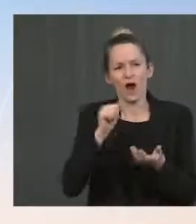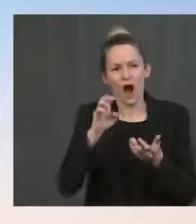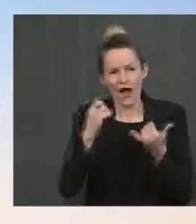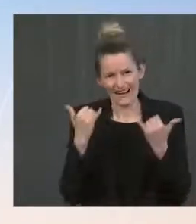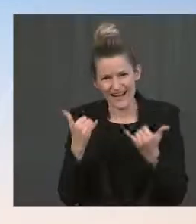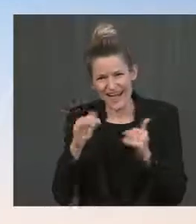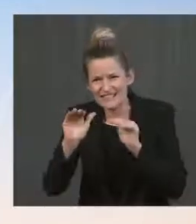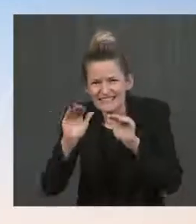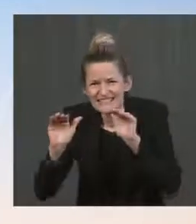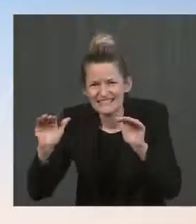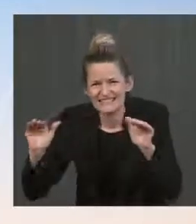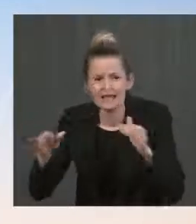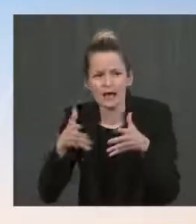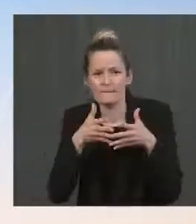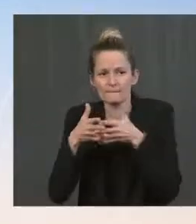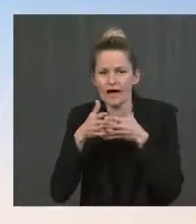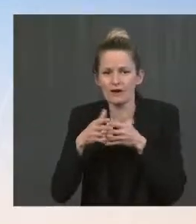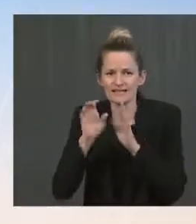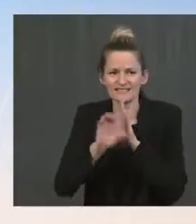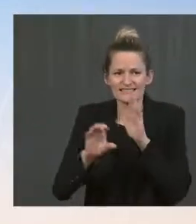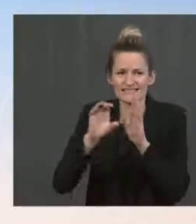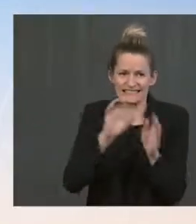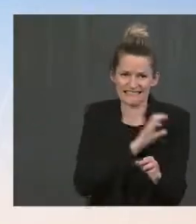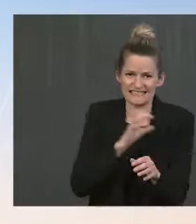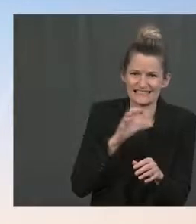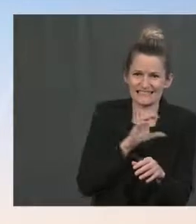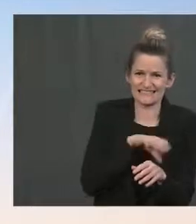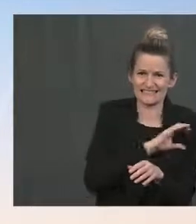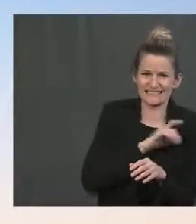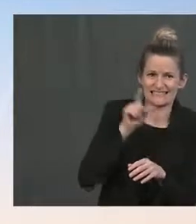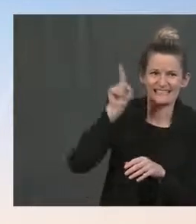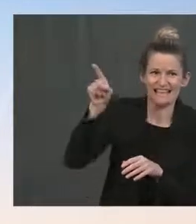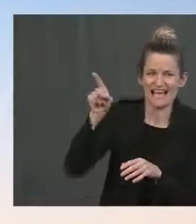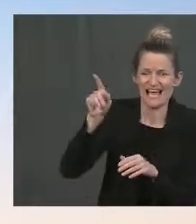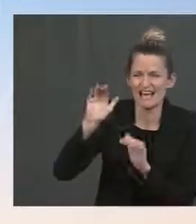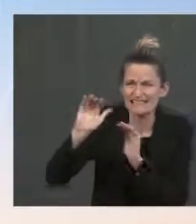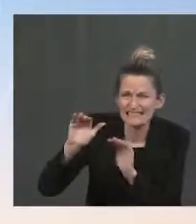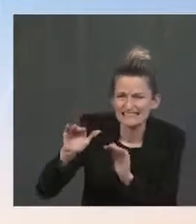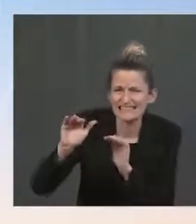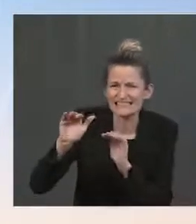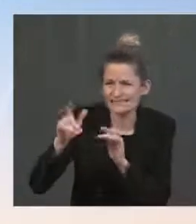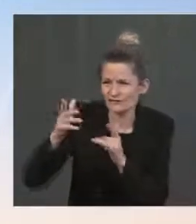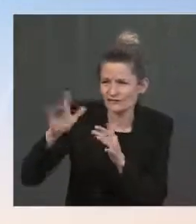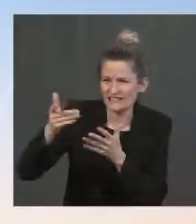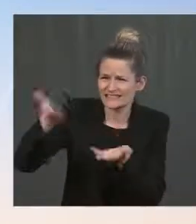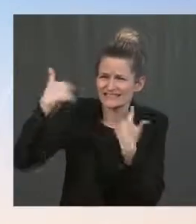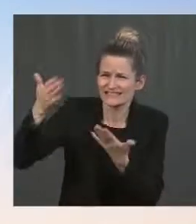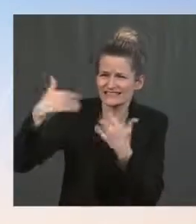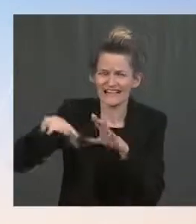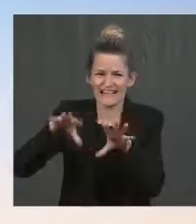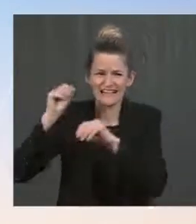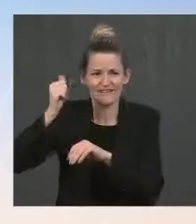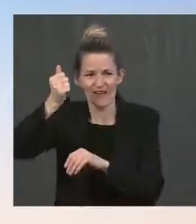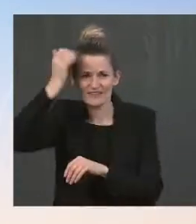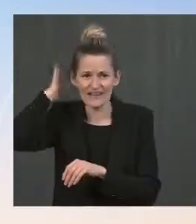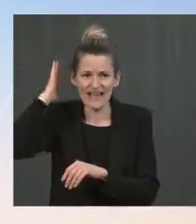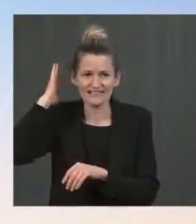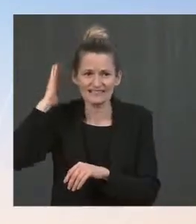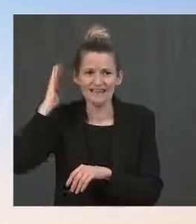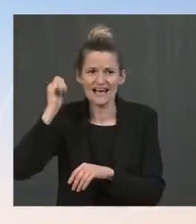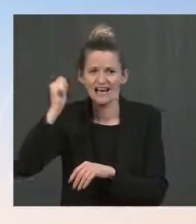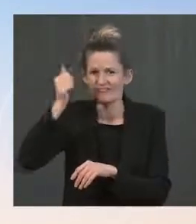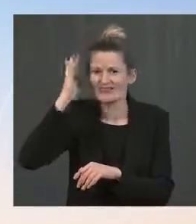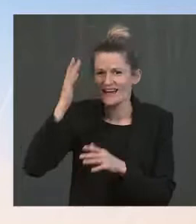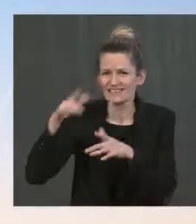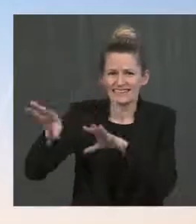small number, to work through getting them out of Afghanistan. We are committed to that. We absolutely want to do that. We've already evacuated a handful